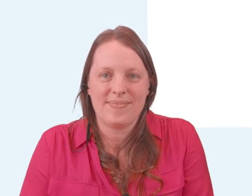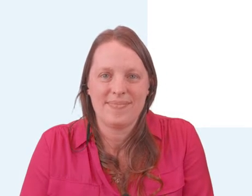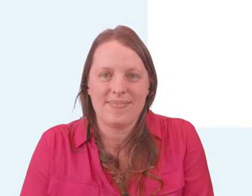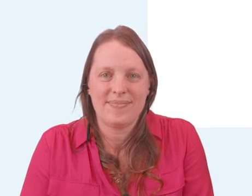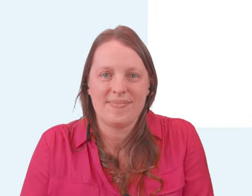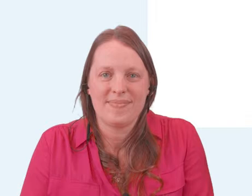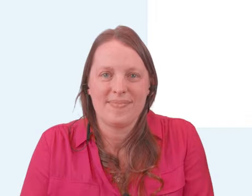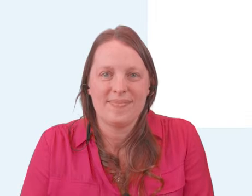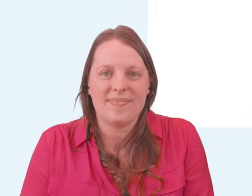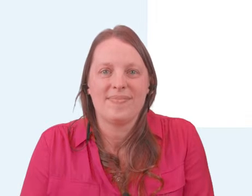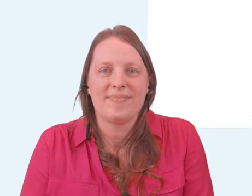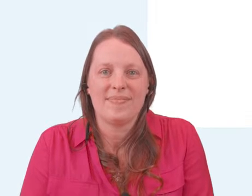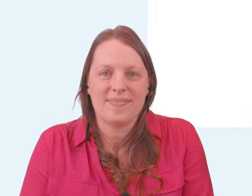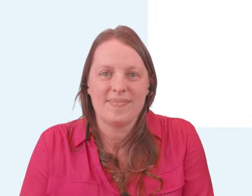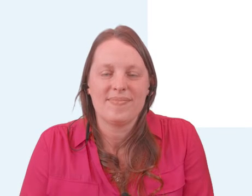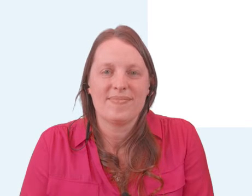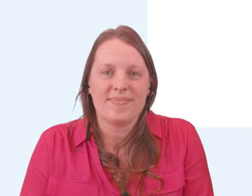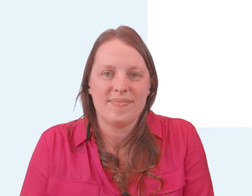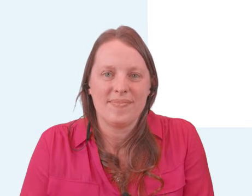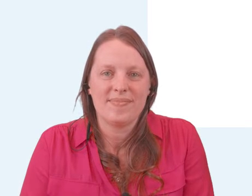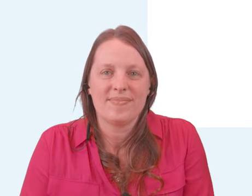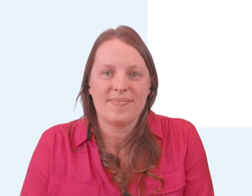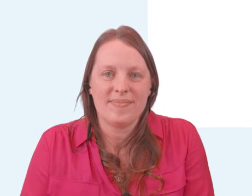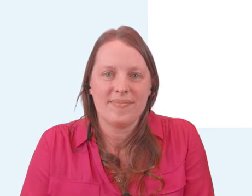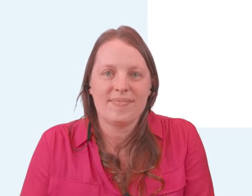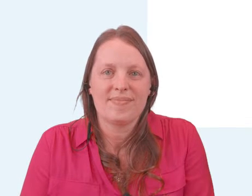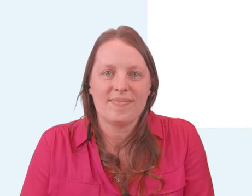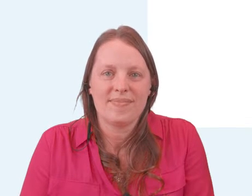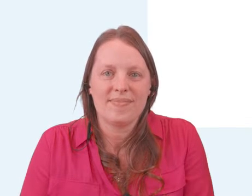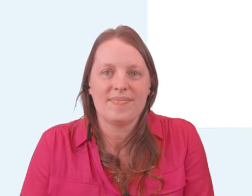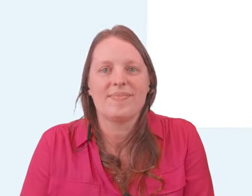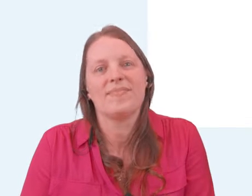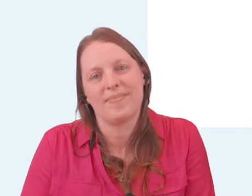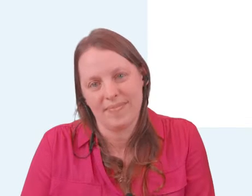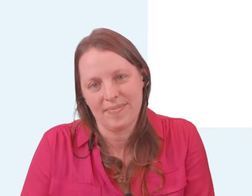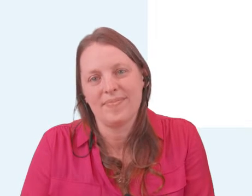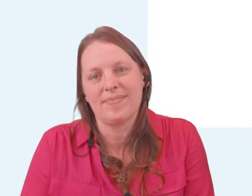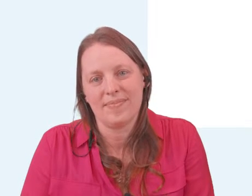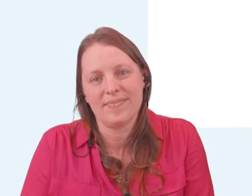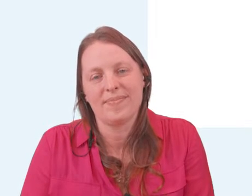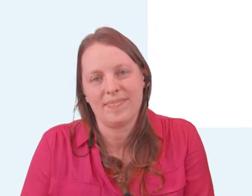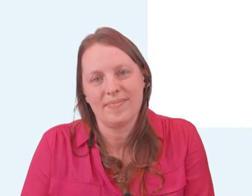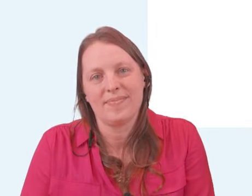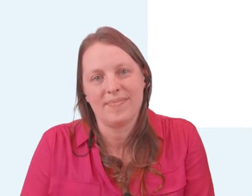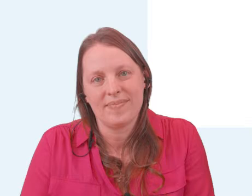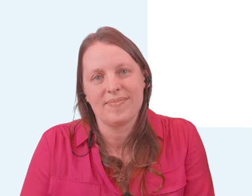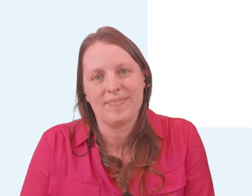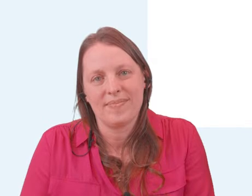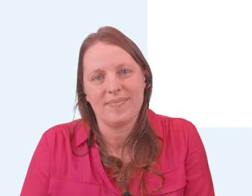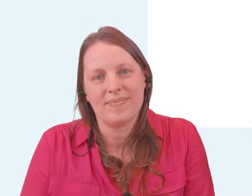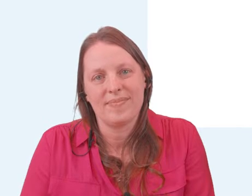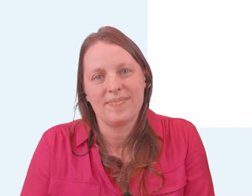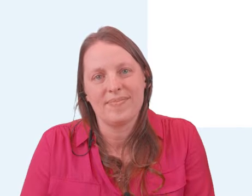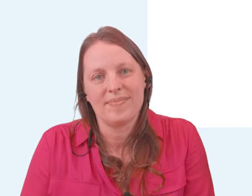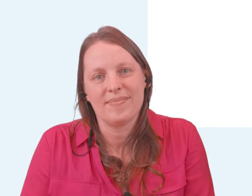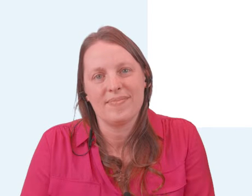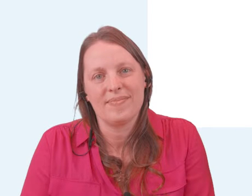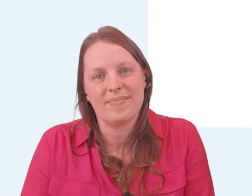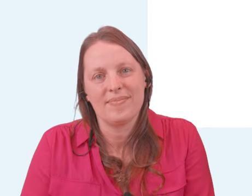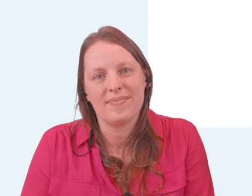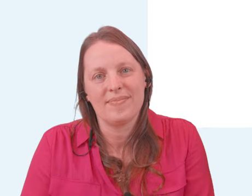see any nystagmus, for example, you go to Dix-Hallpike test. But if